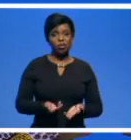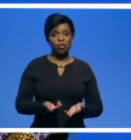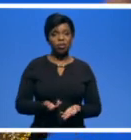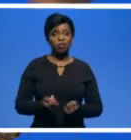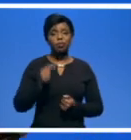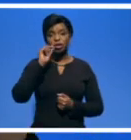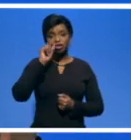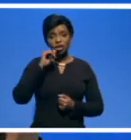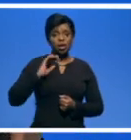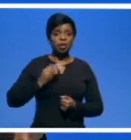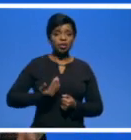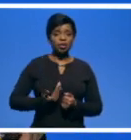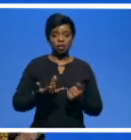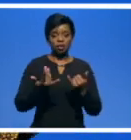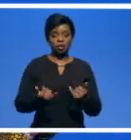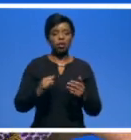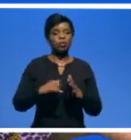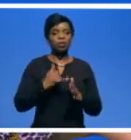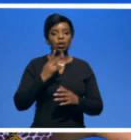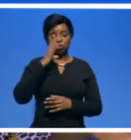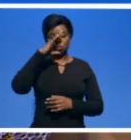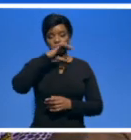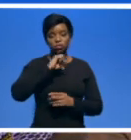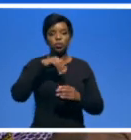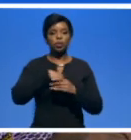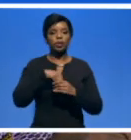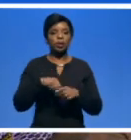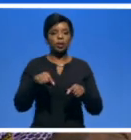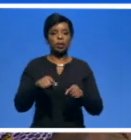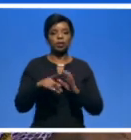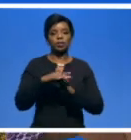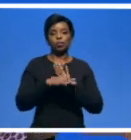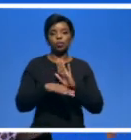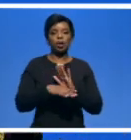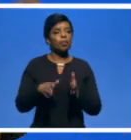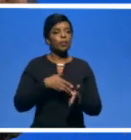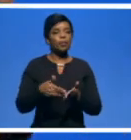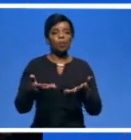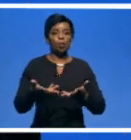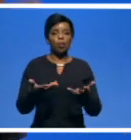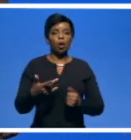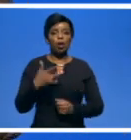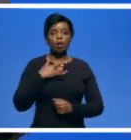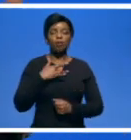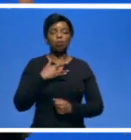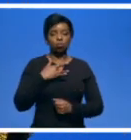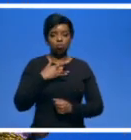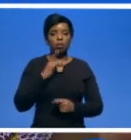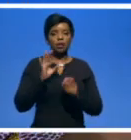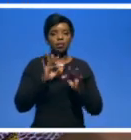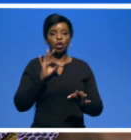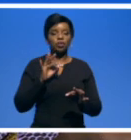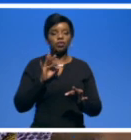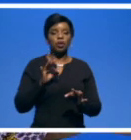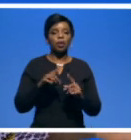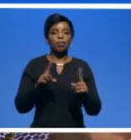Gender is assumed within these programs. How na mo ilong hore diba specific and bias